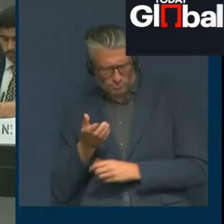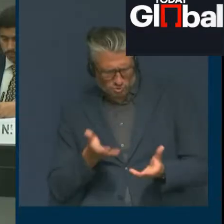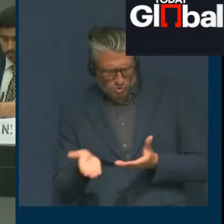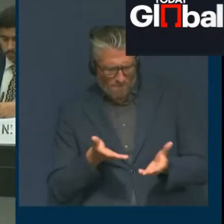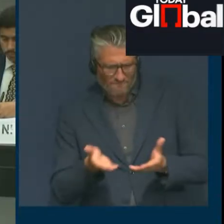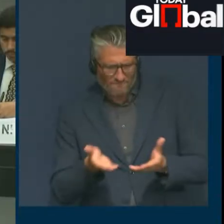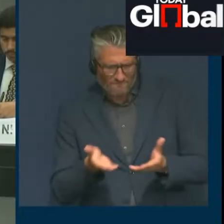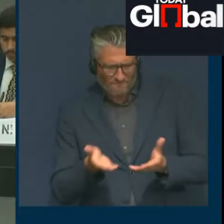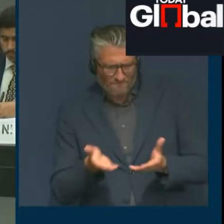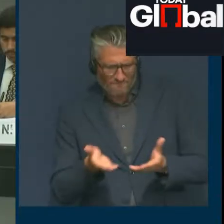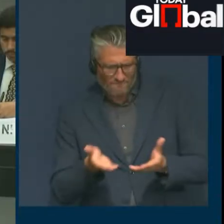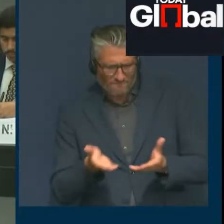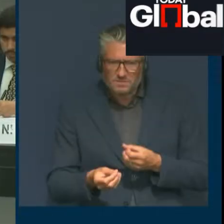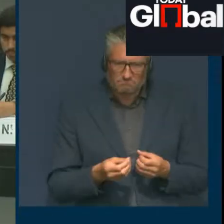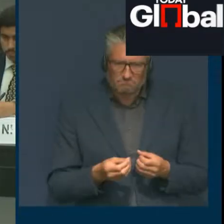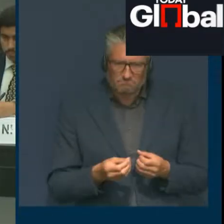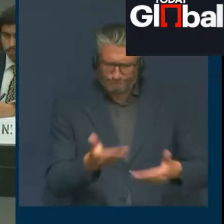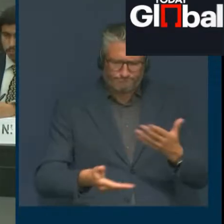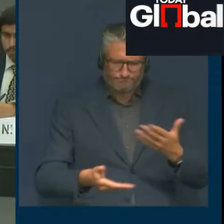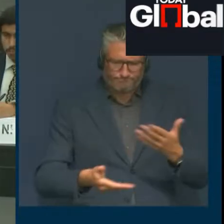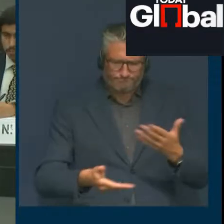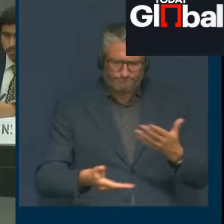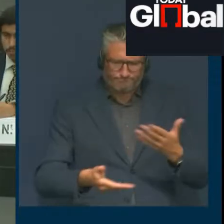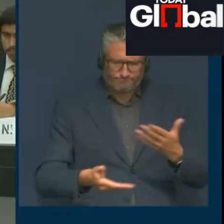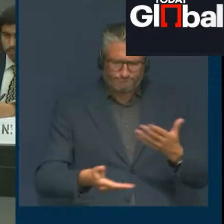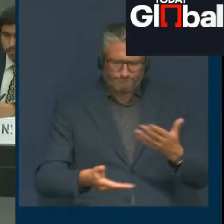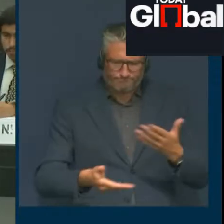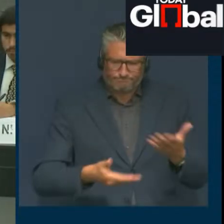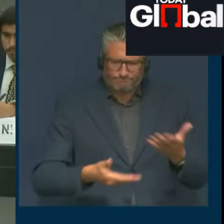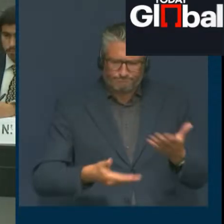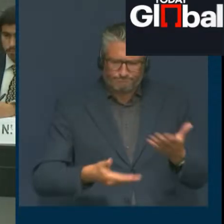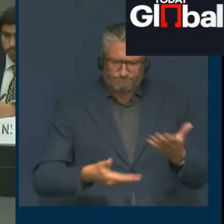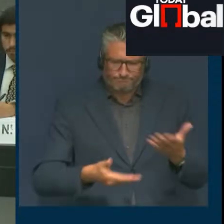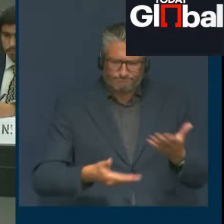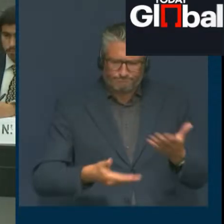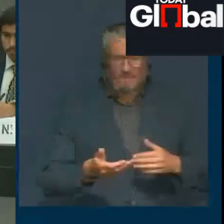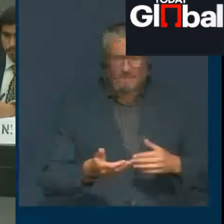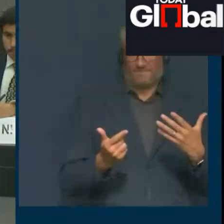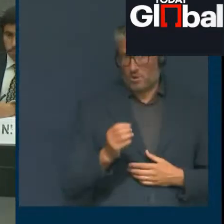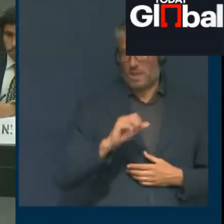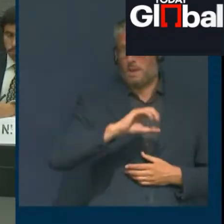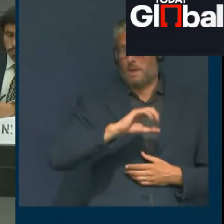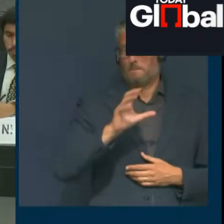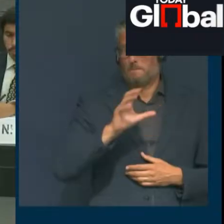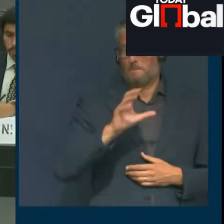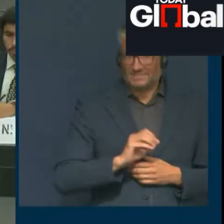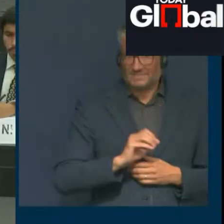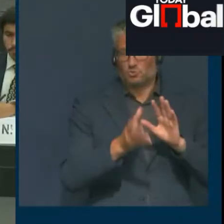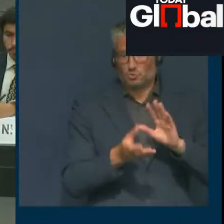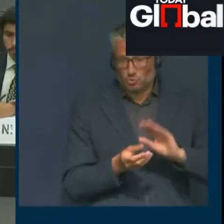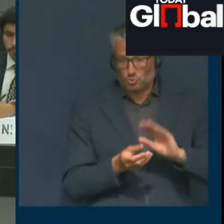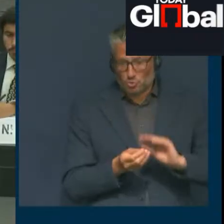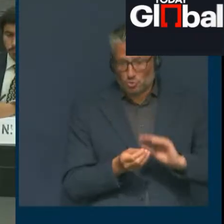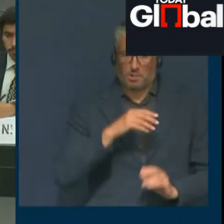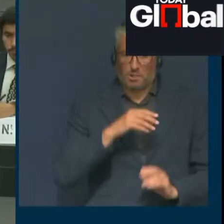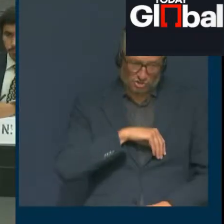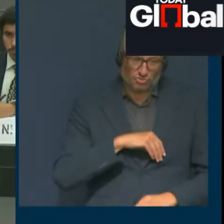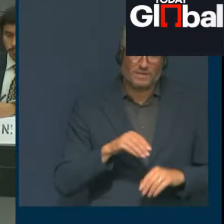4,331 residents, including 70% of the total number of beneficiaries, and there are